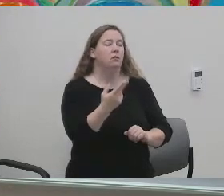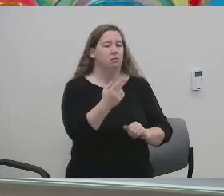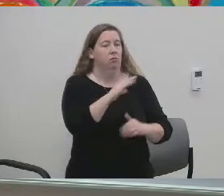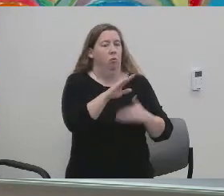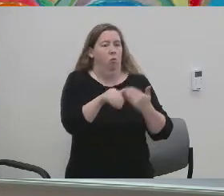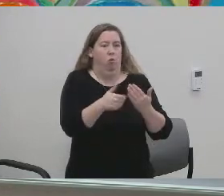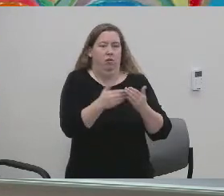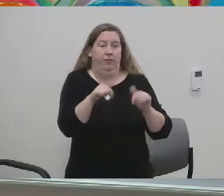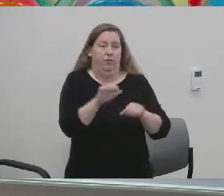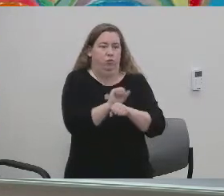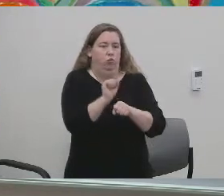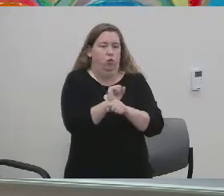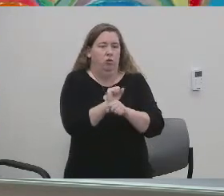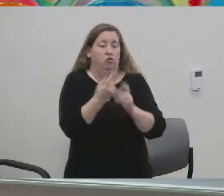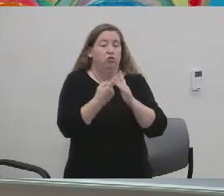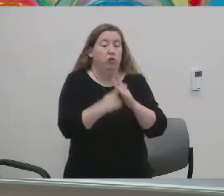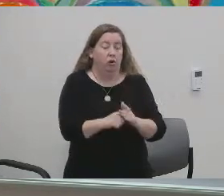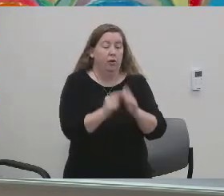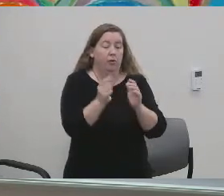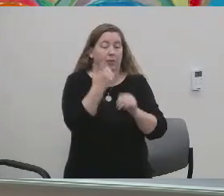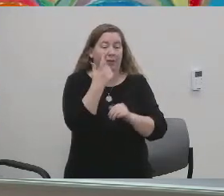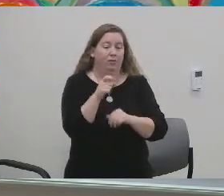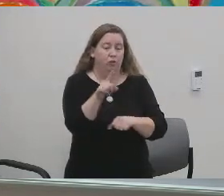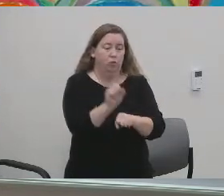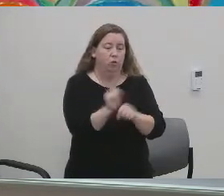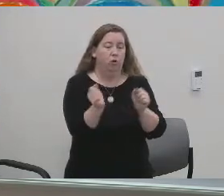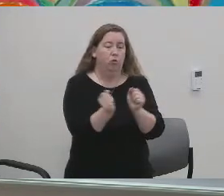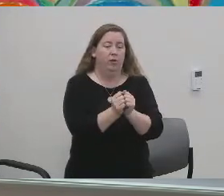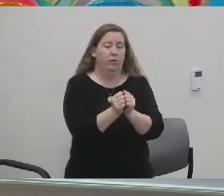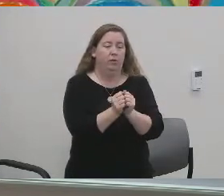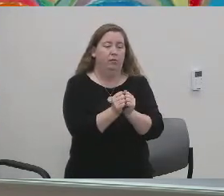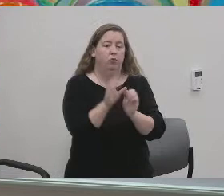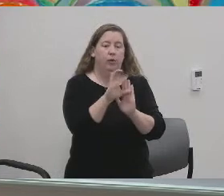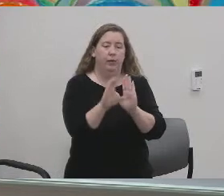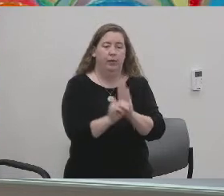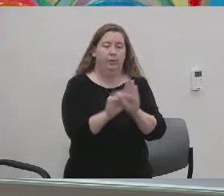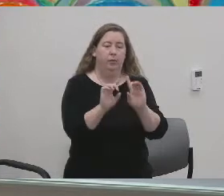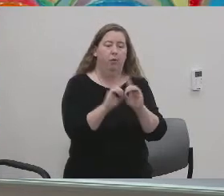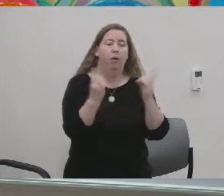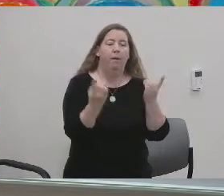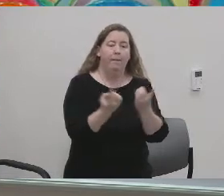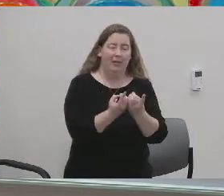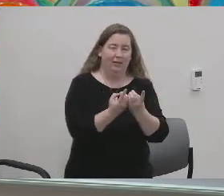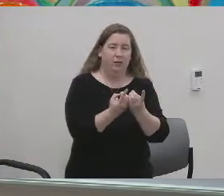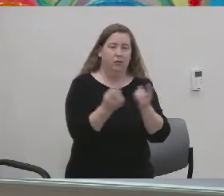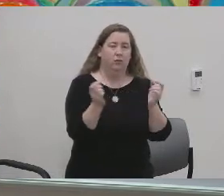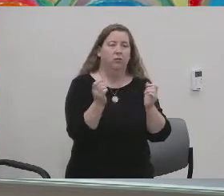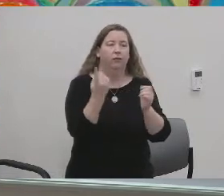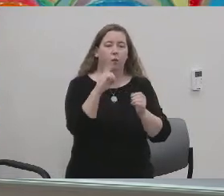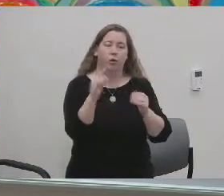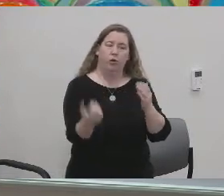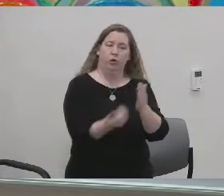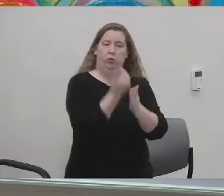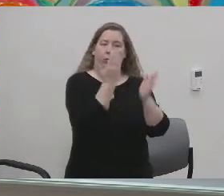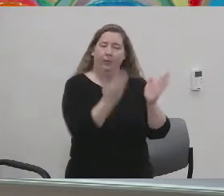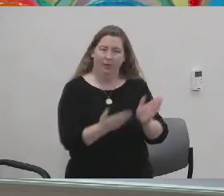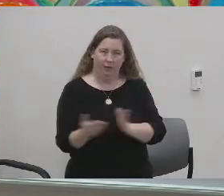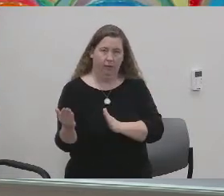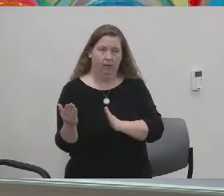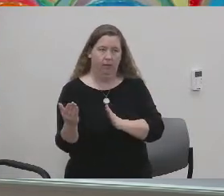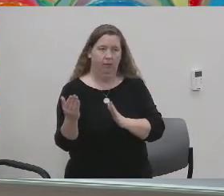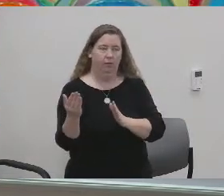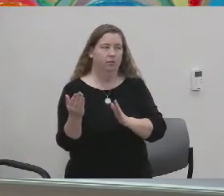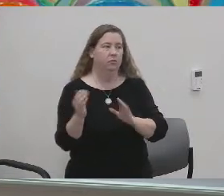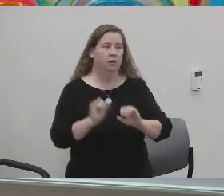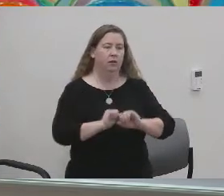curriculum departments and developing a refresh plan. And to the community, I don't think they realize